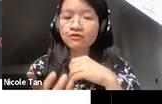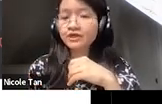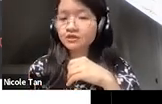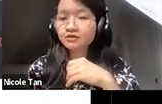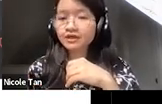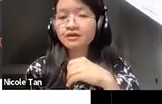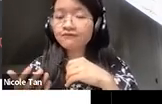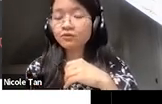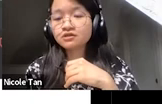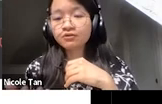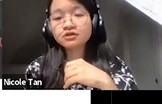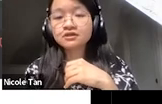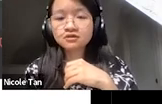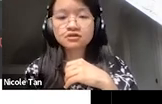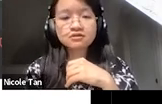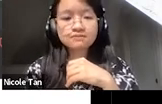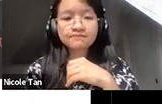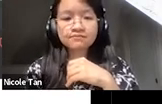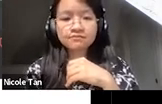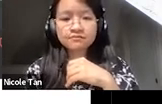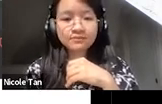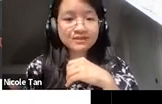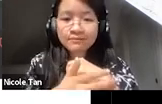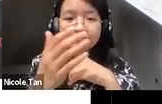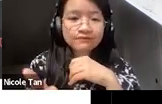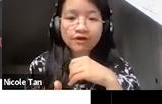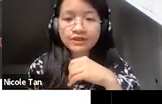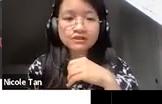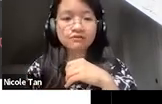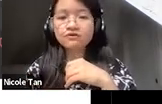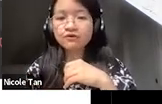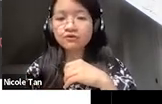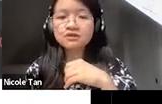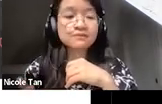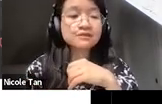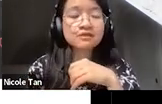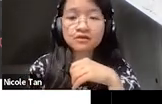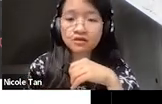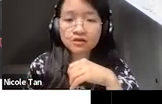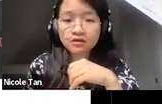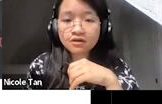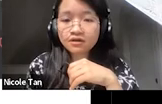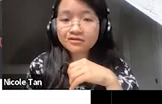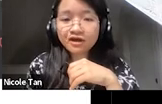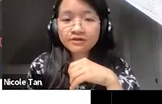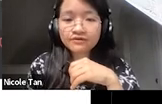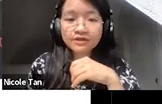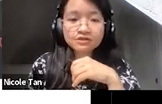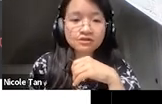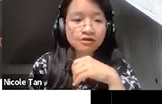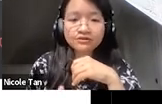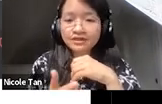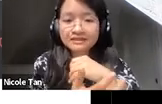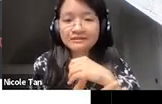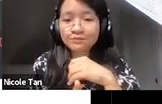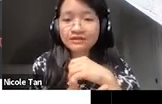important information that can influence their purchasing decisions. Some examples of alt text for review photos can be seen here. In the top left image,